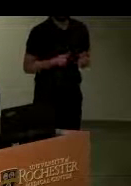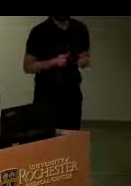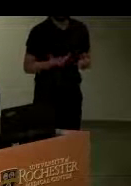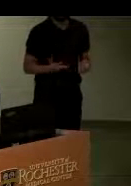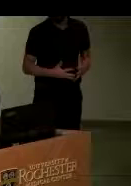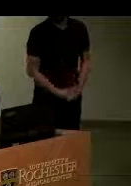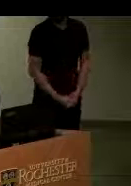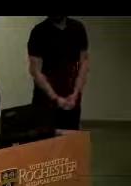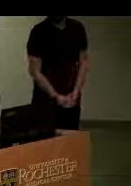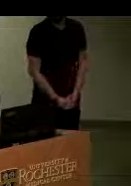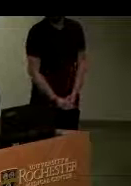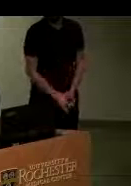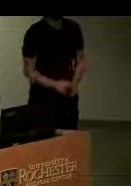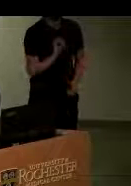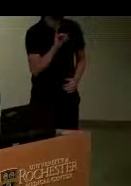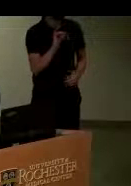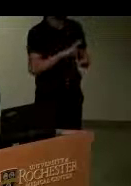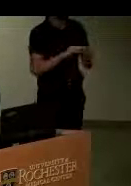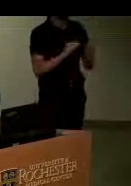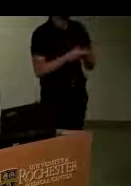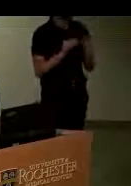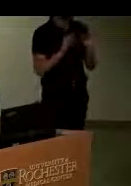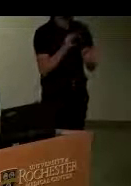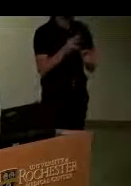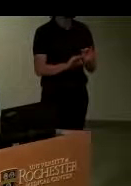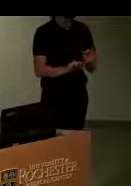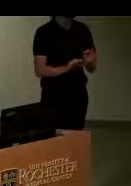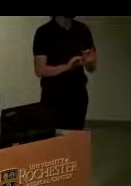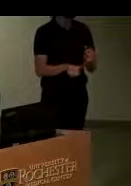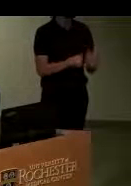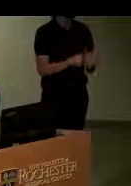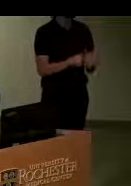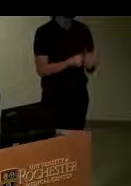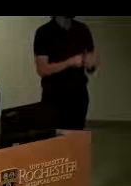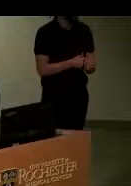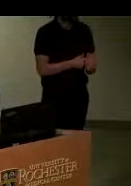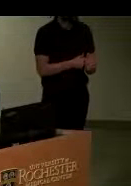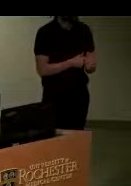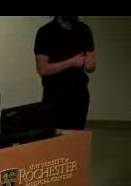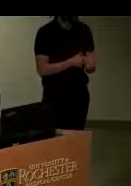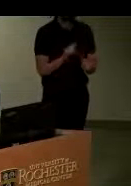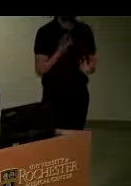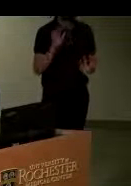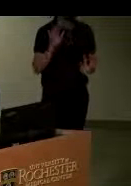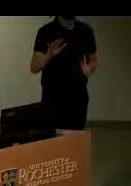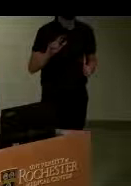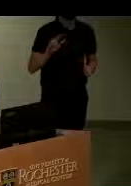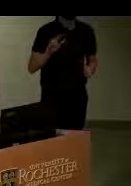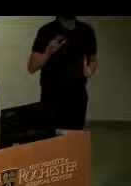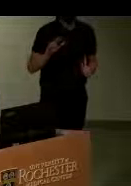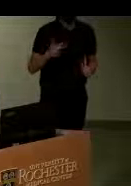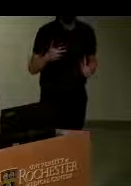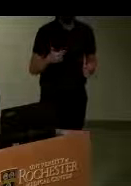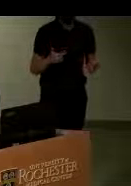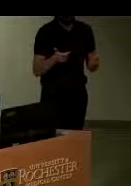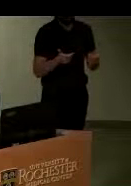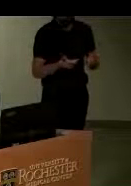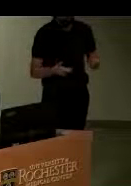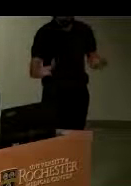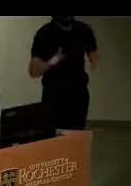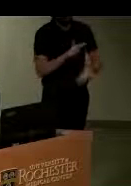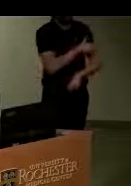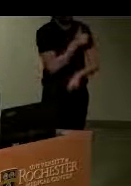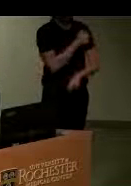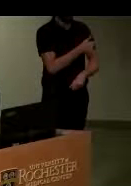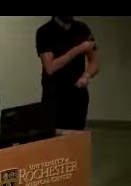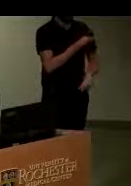And if only that were the story, it would have been simple, but it wasn't. This was her third major hospital to be at, and